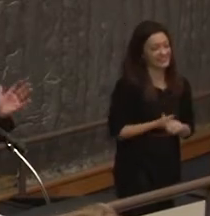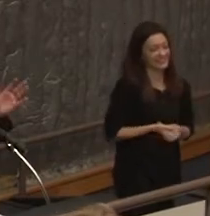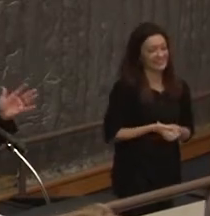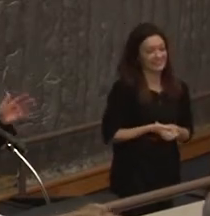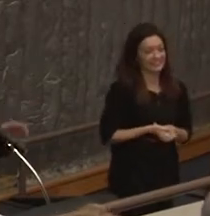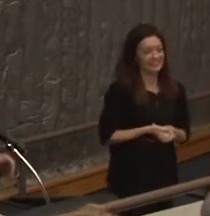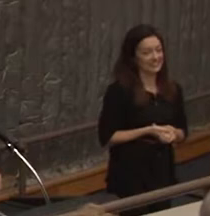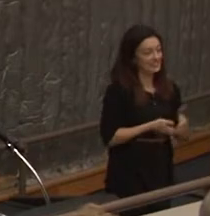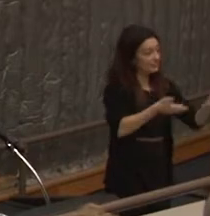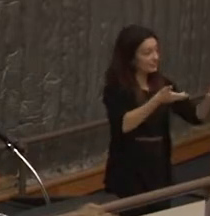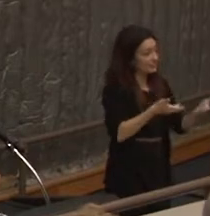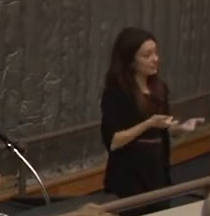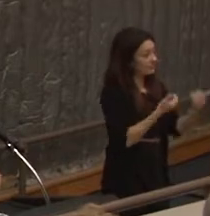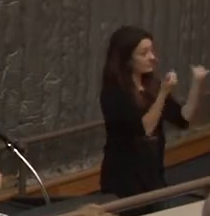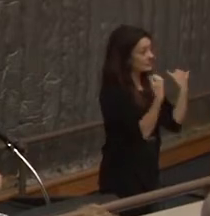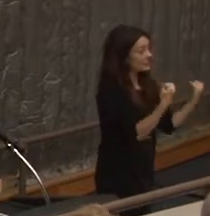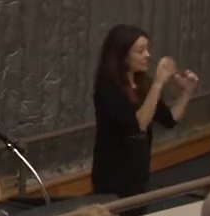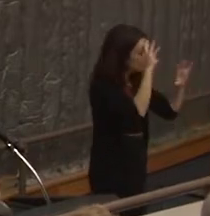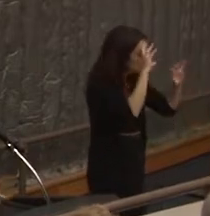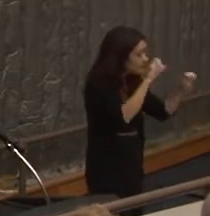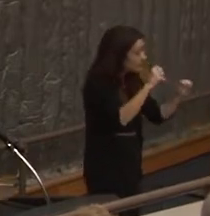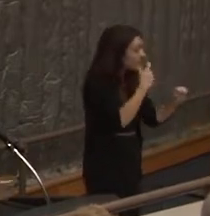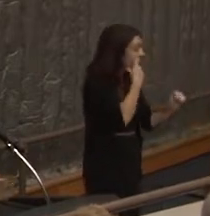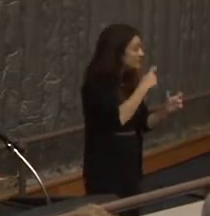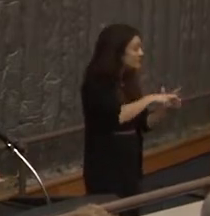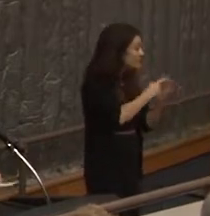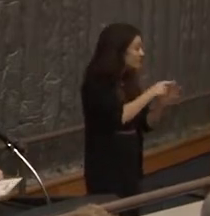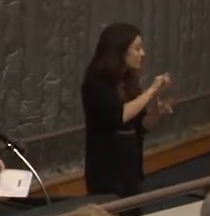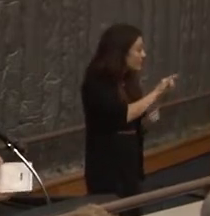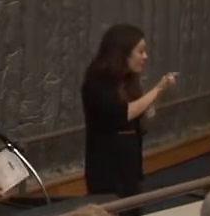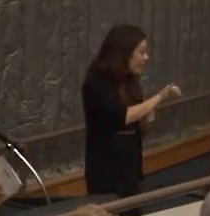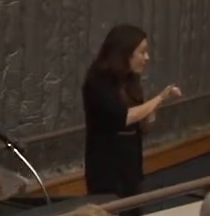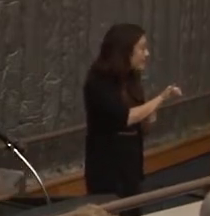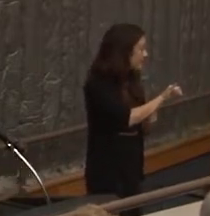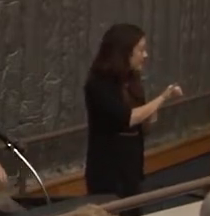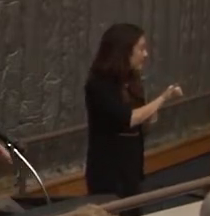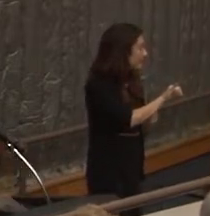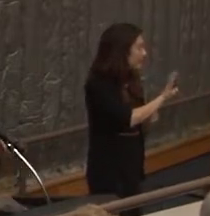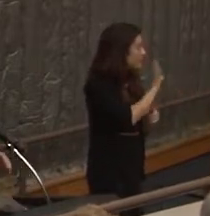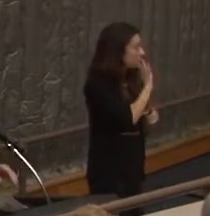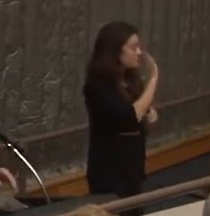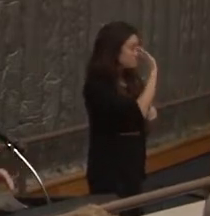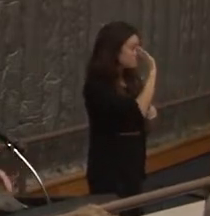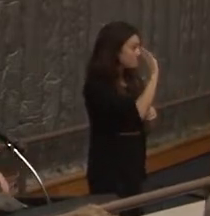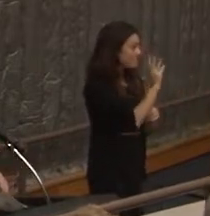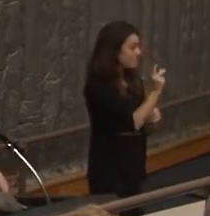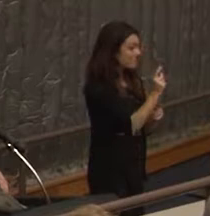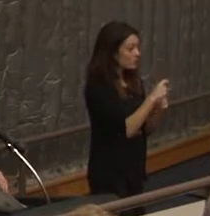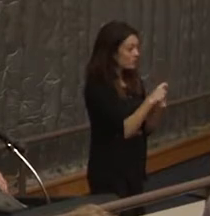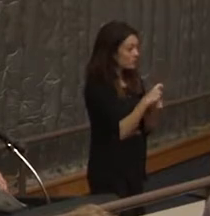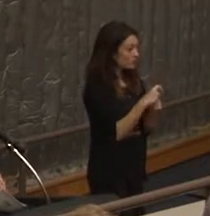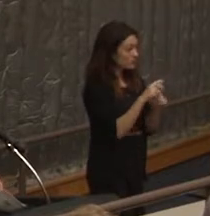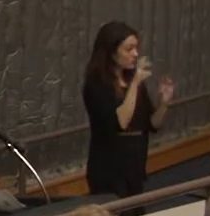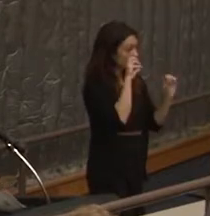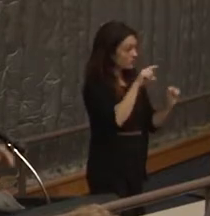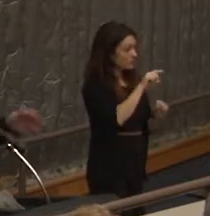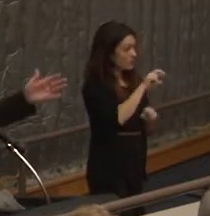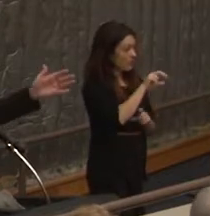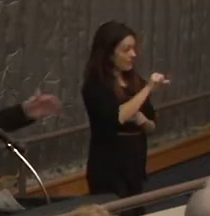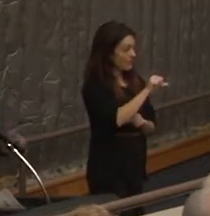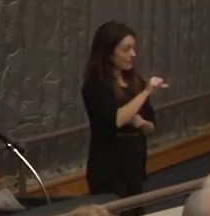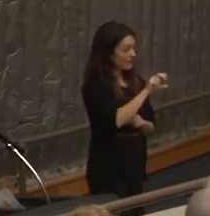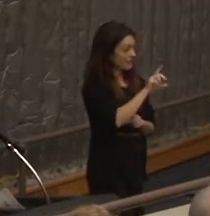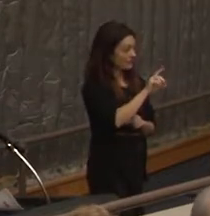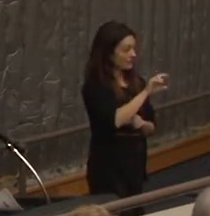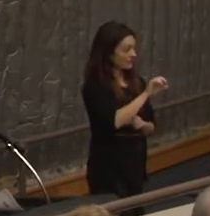And I want to introduce our current president, who just began in July, who will say a few words, President Laura Douglas. And her